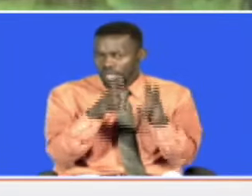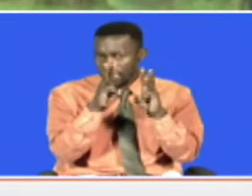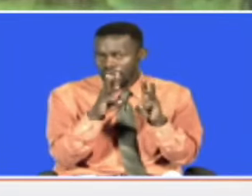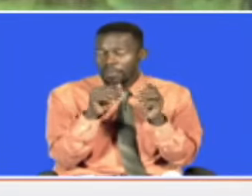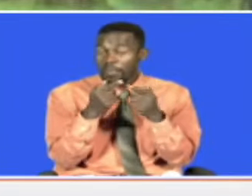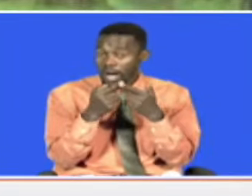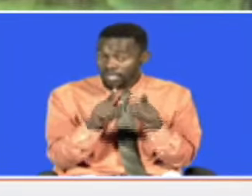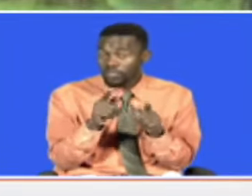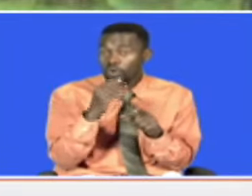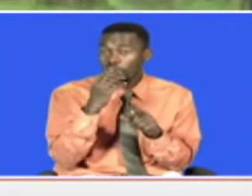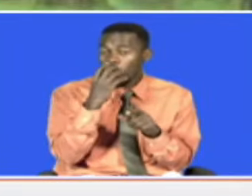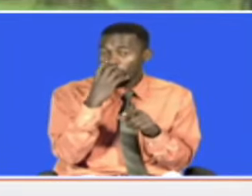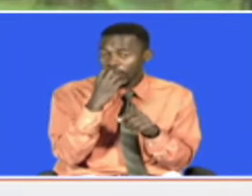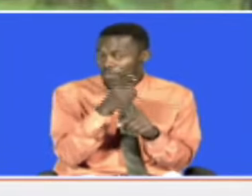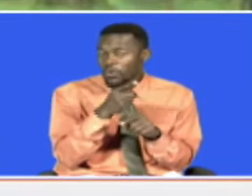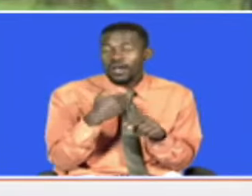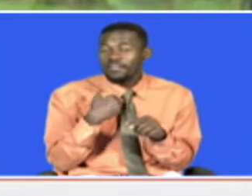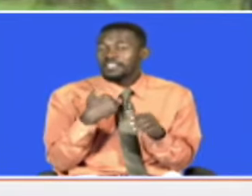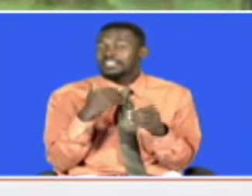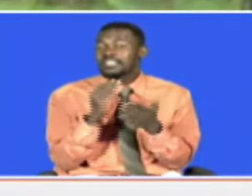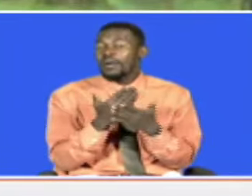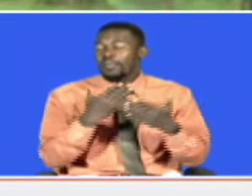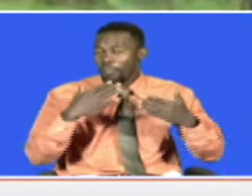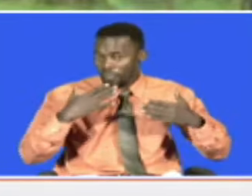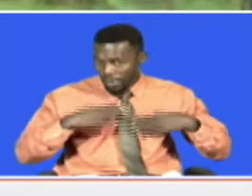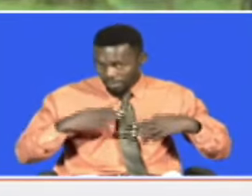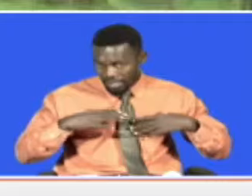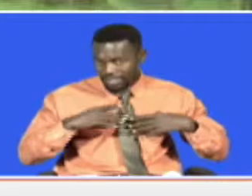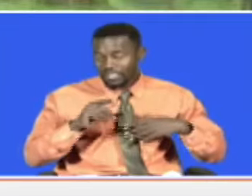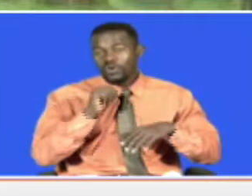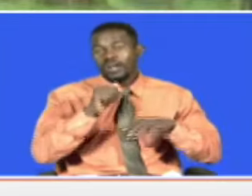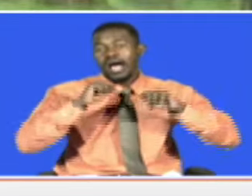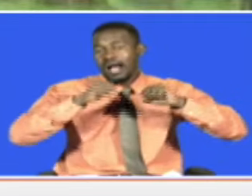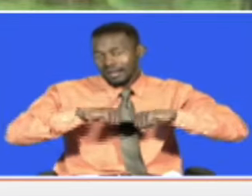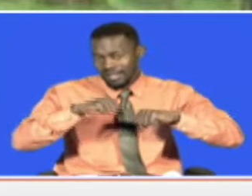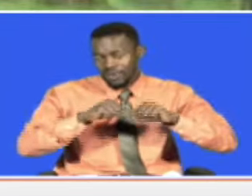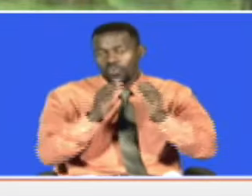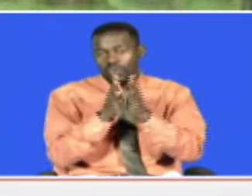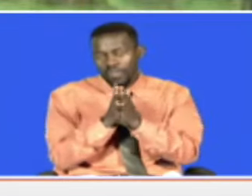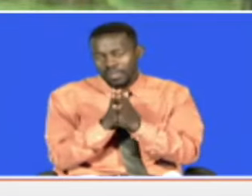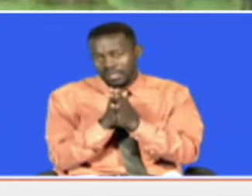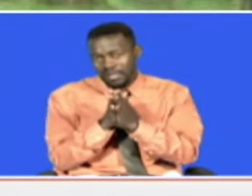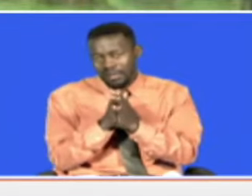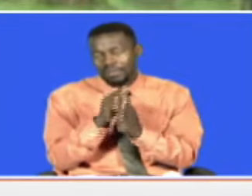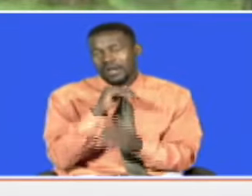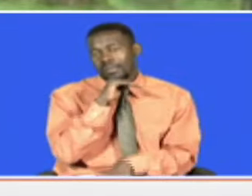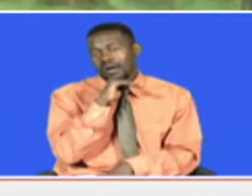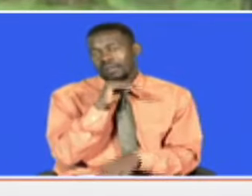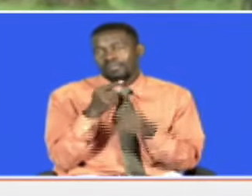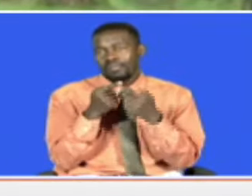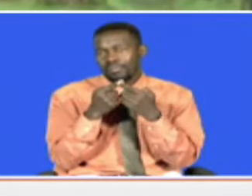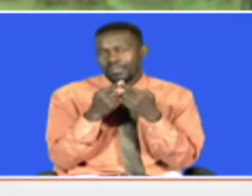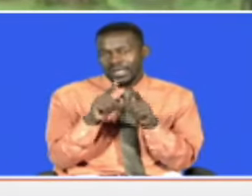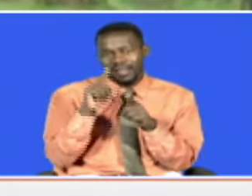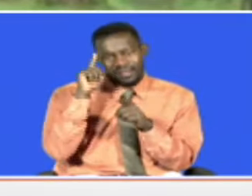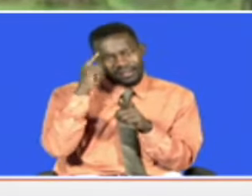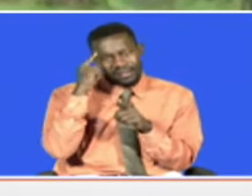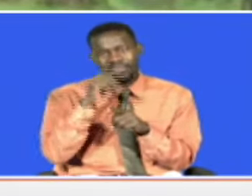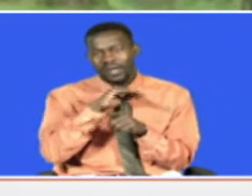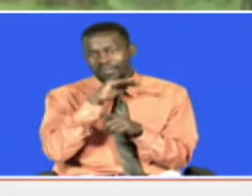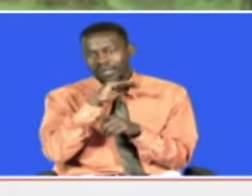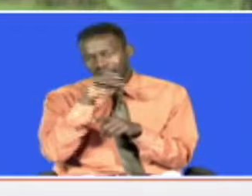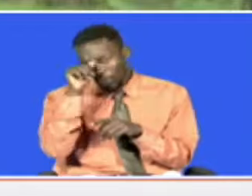are people who may not agree with him. That's why he's building consensus. In leadership, you have to build consensus. So I think Baba is buying time, trying